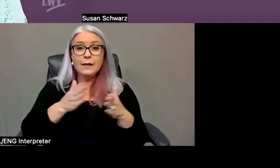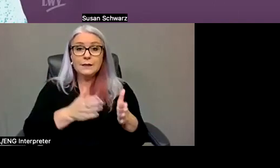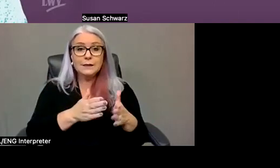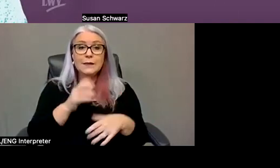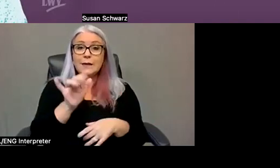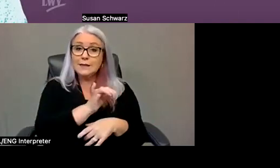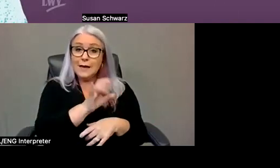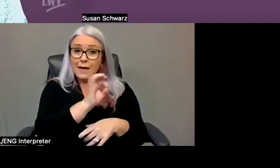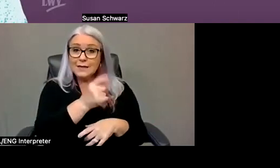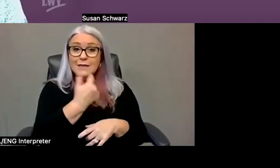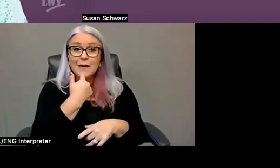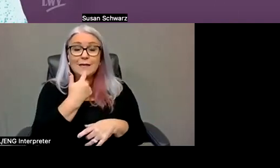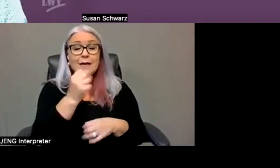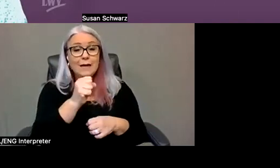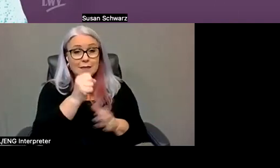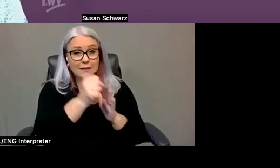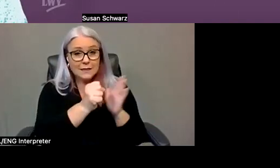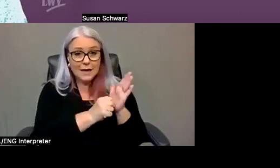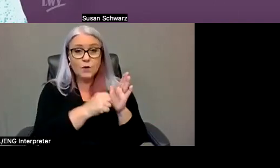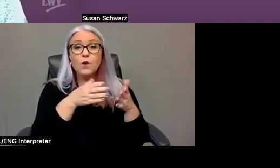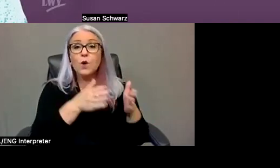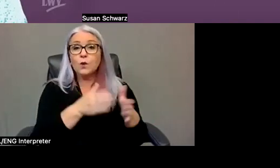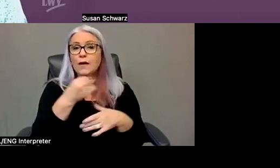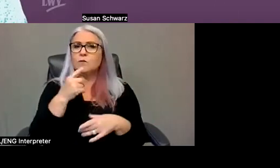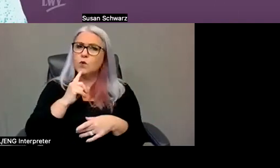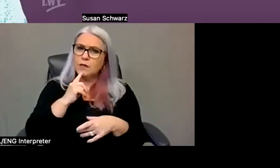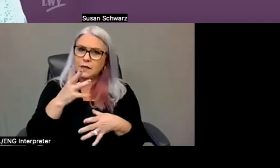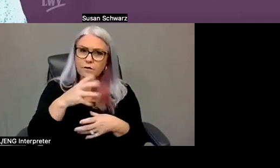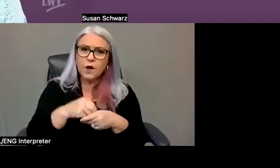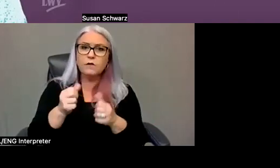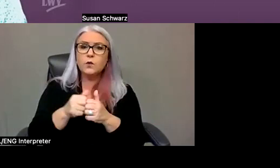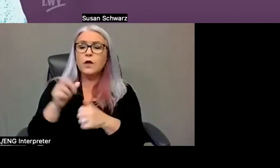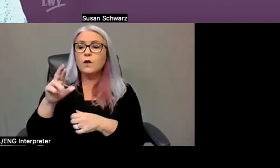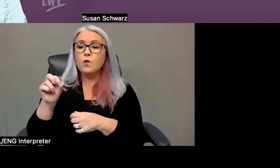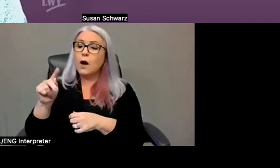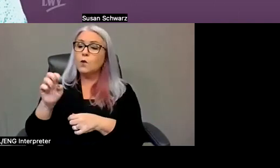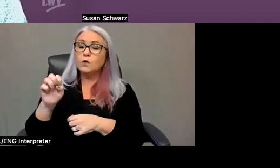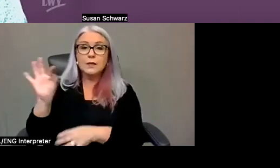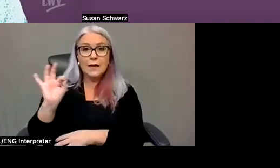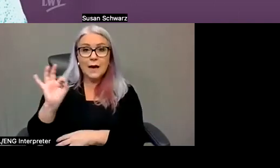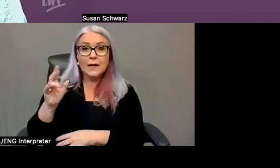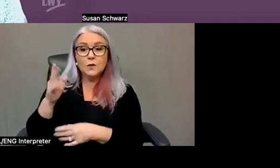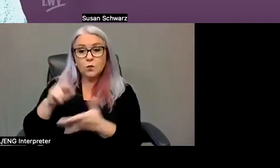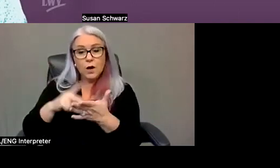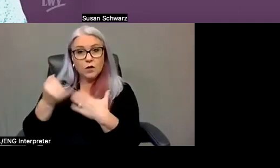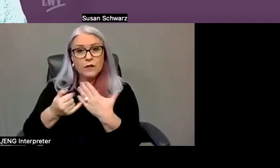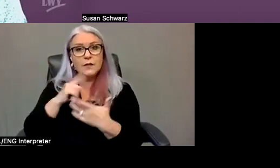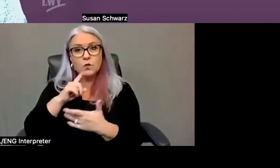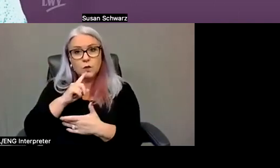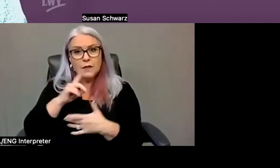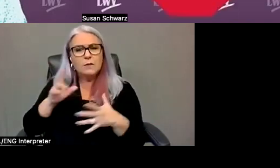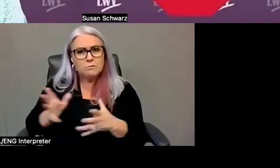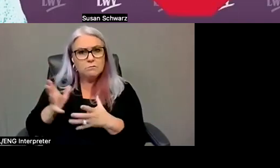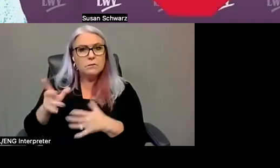road, but we are heavily involved in the Route 9 project, and we will be very forceful in saying that bike